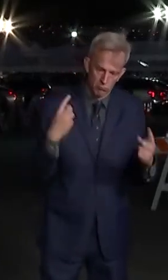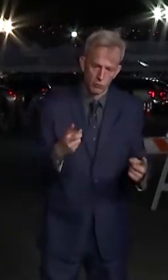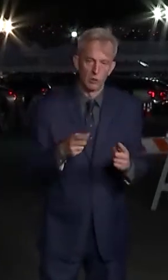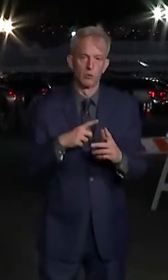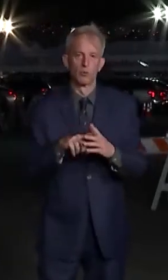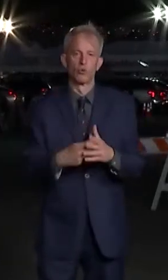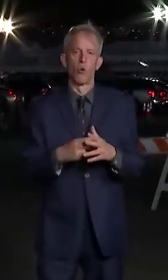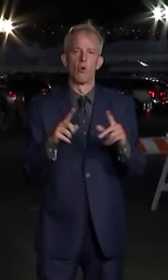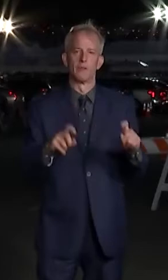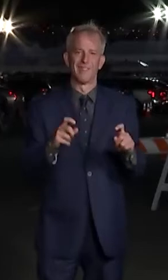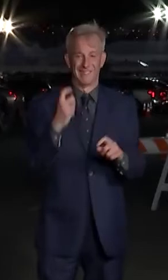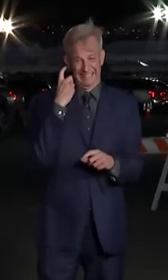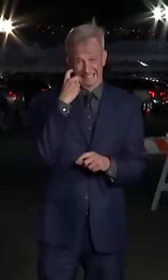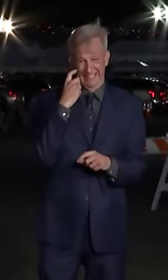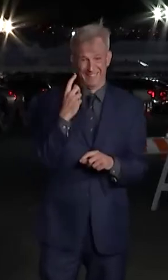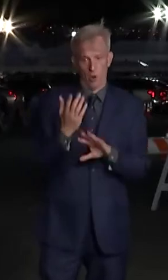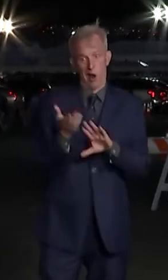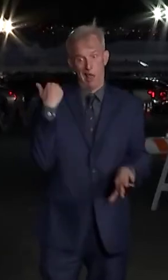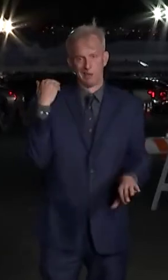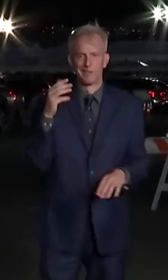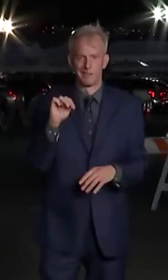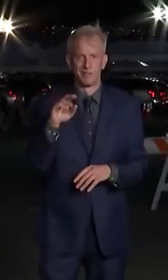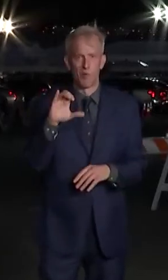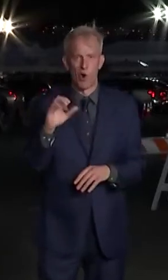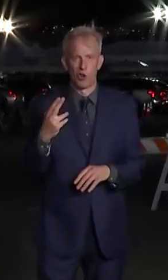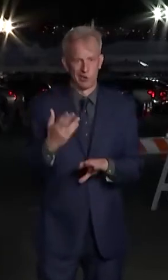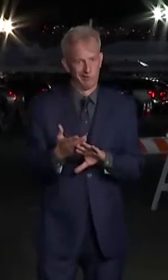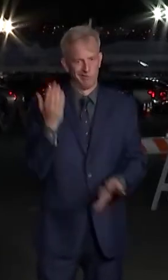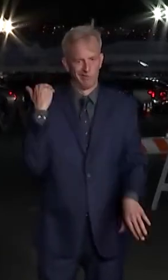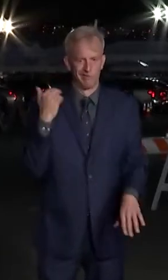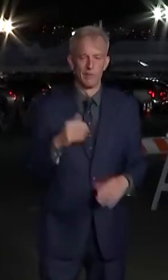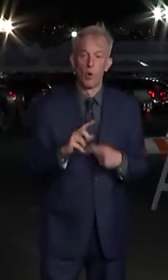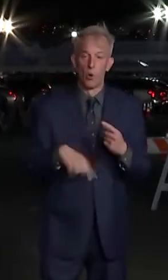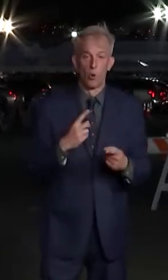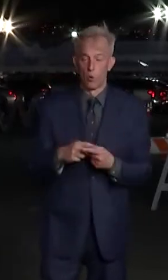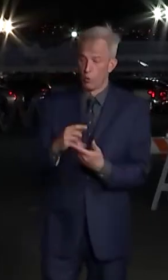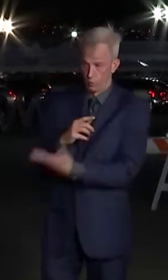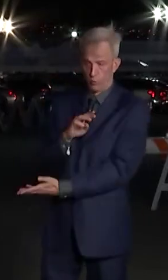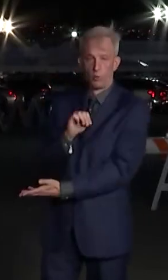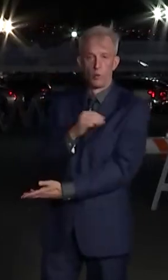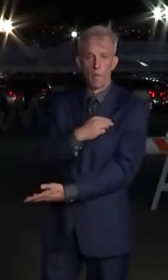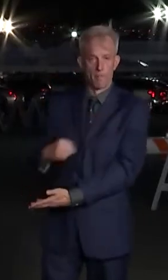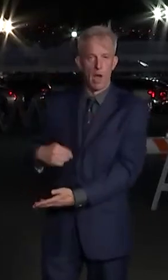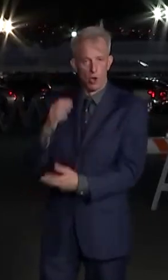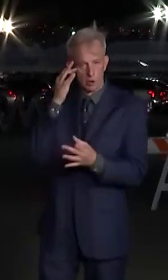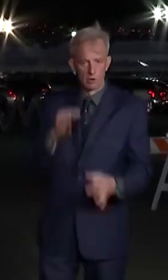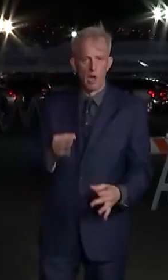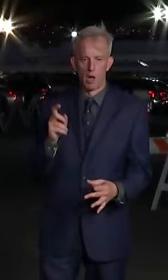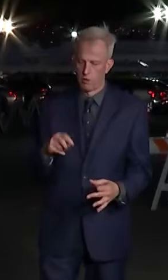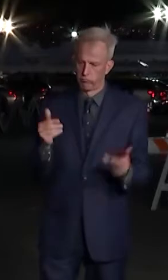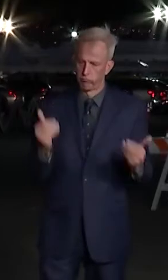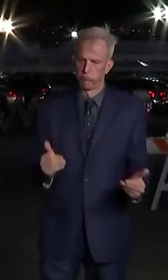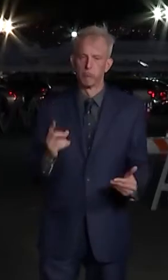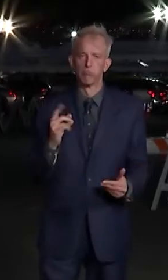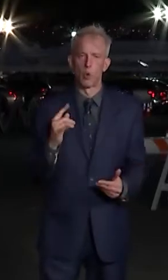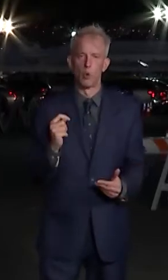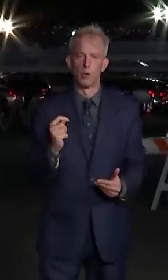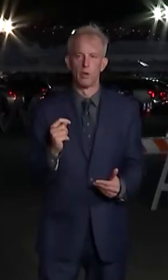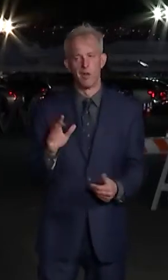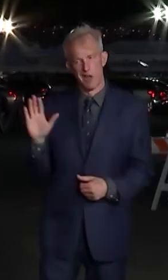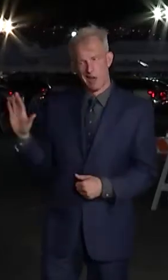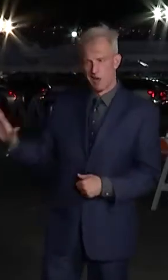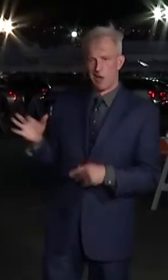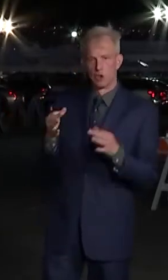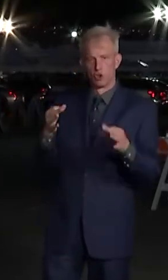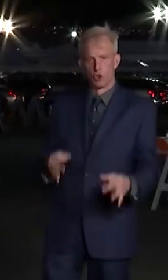initiated testing last March, when Mayor Garcetti decided it had to be done. His decision was in alignment